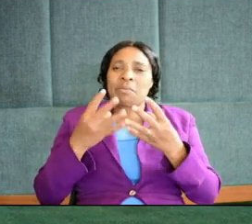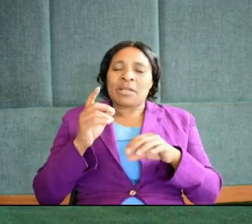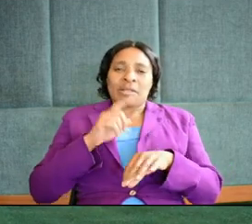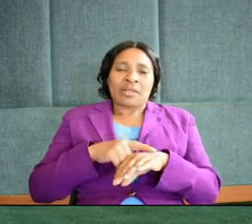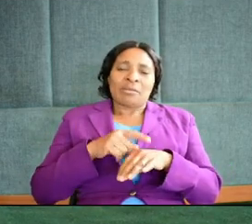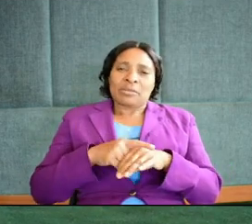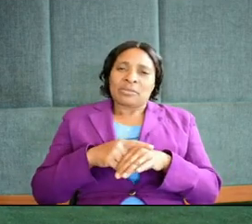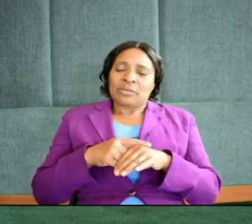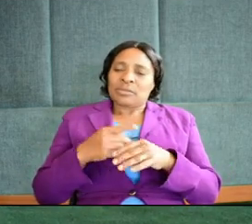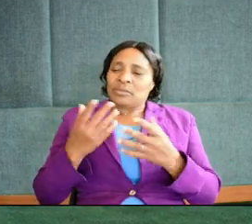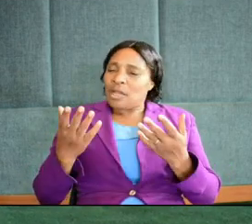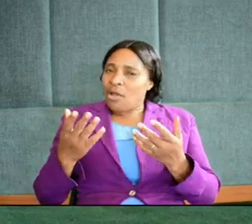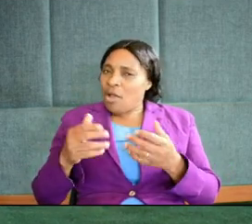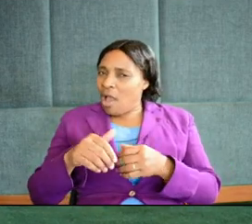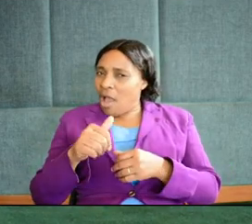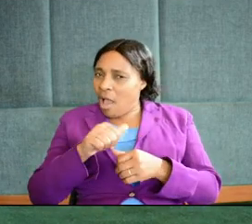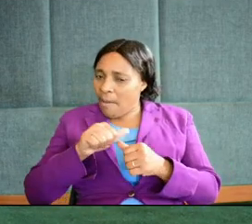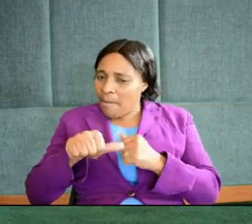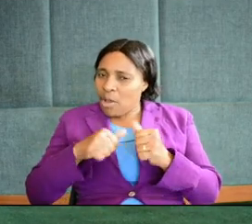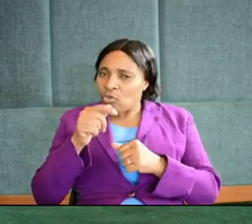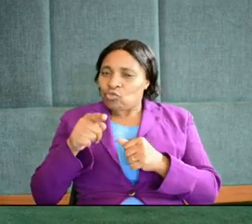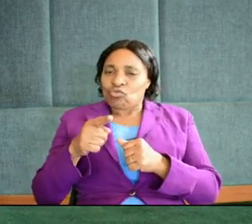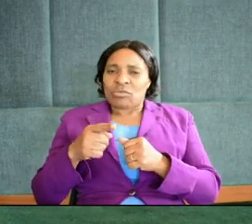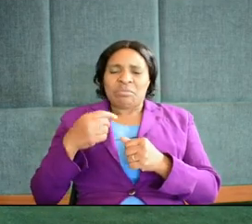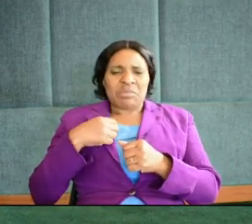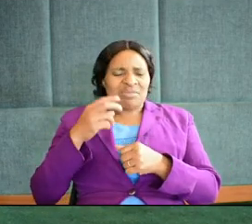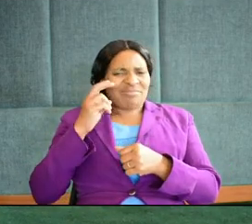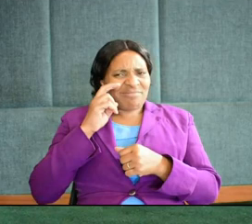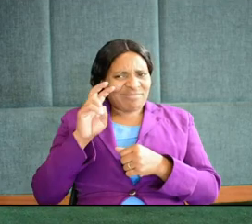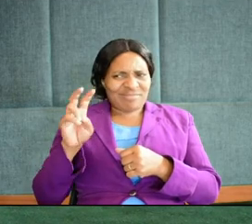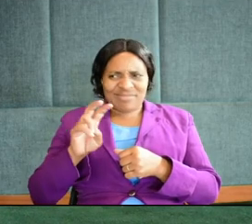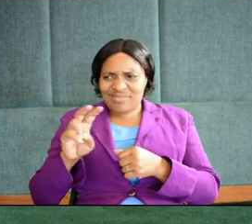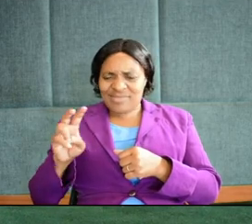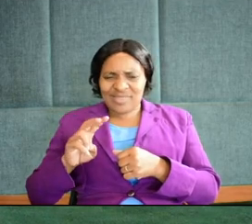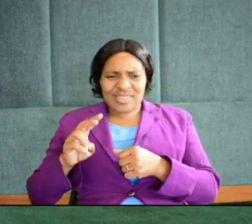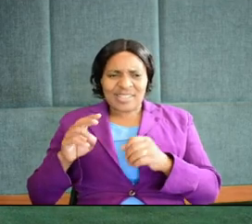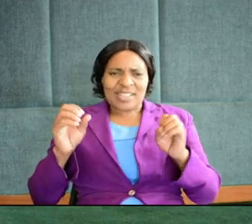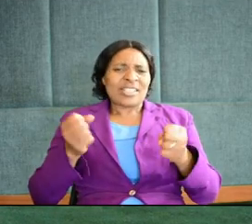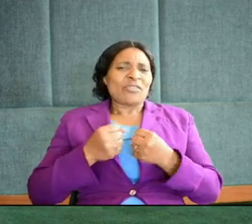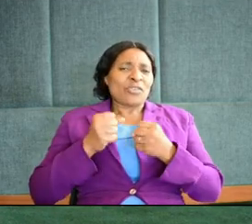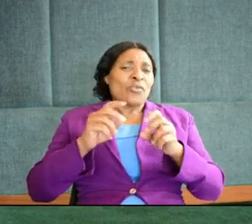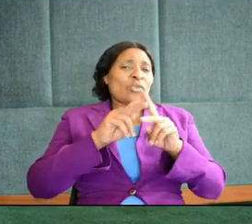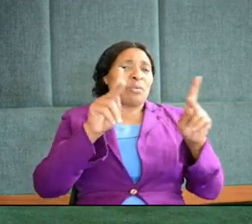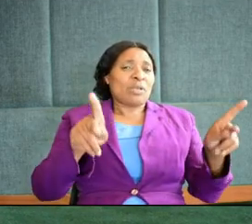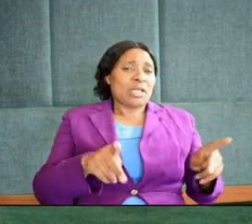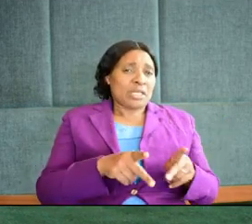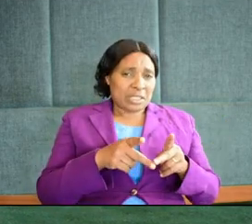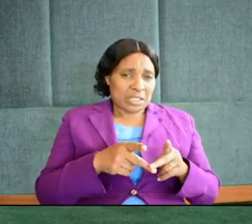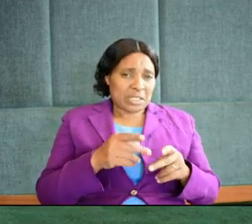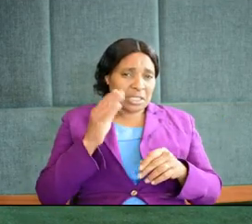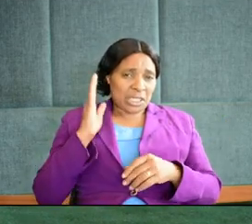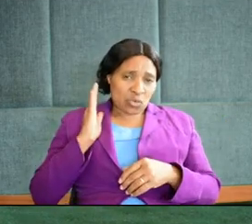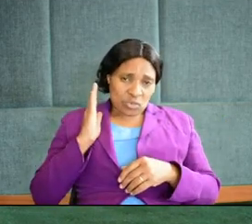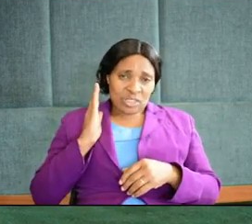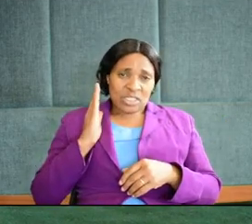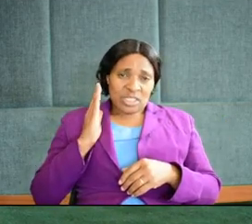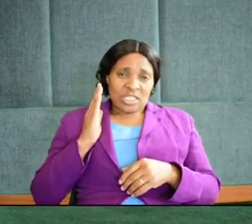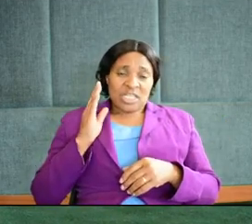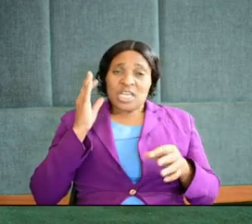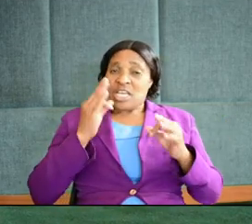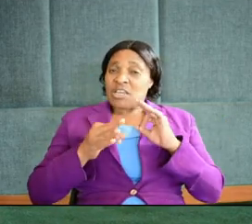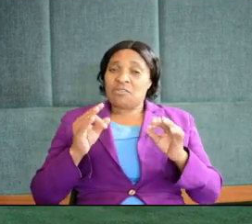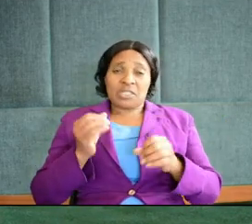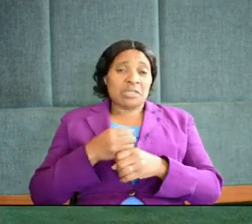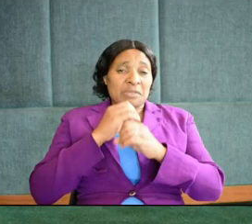you? I'll just check the safety of the place. Safety, security. If